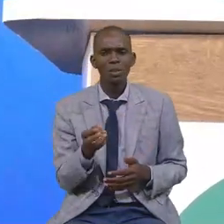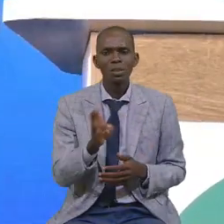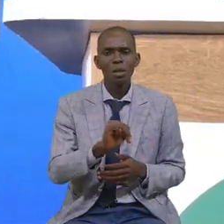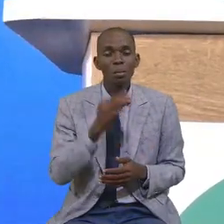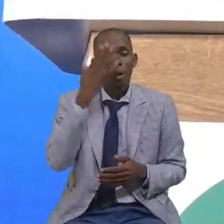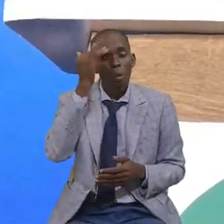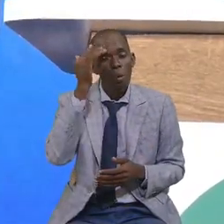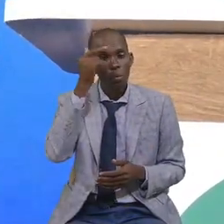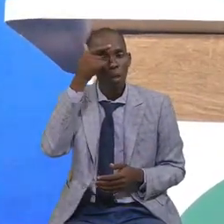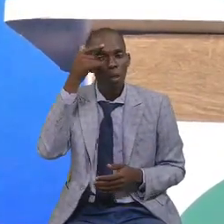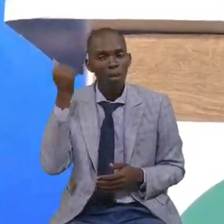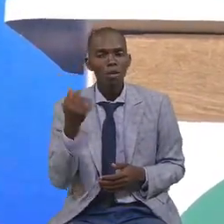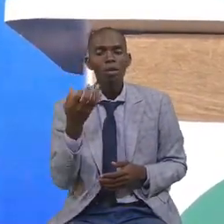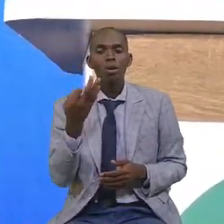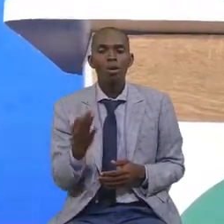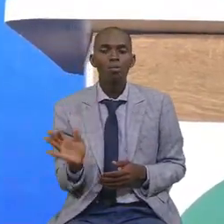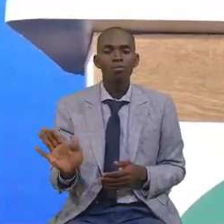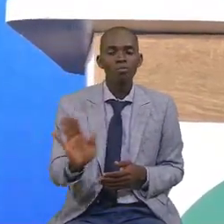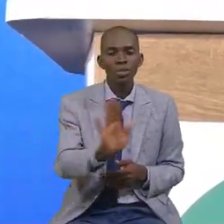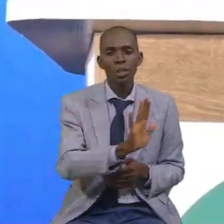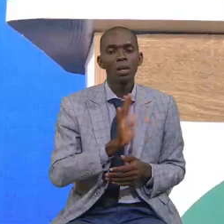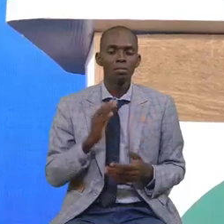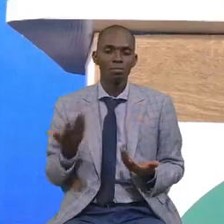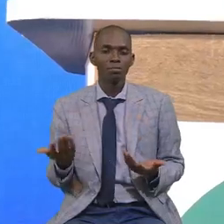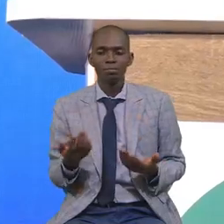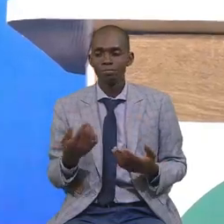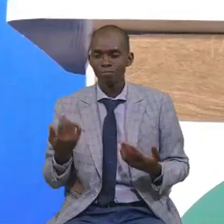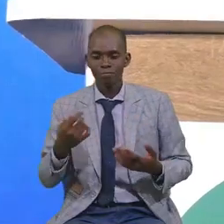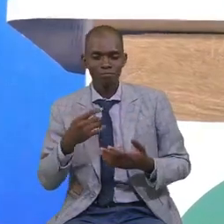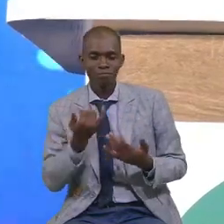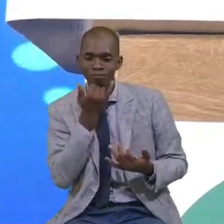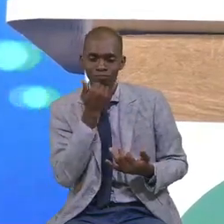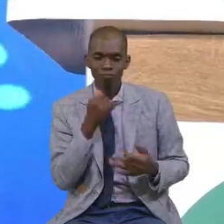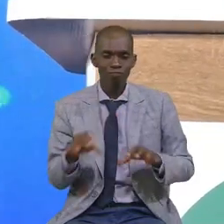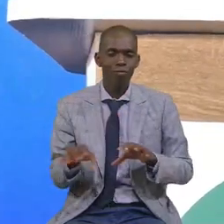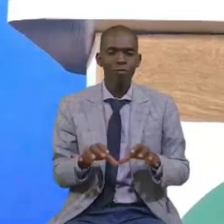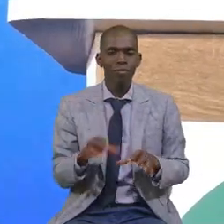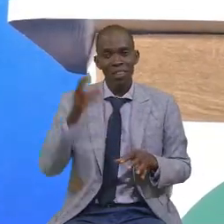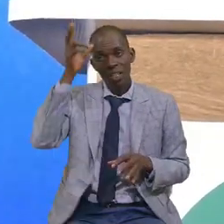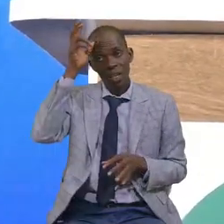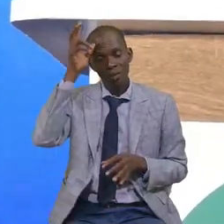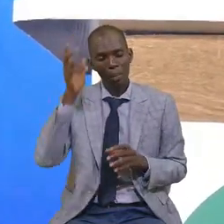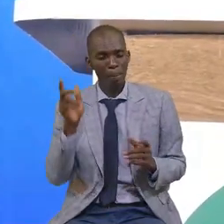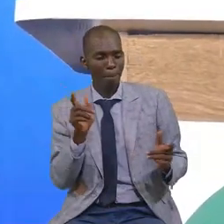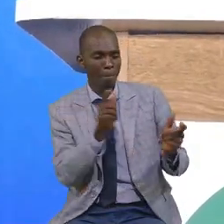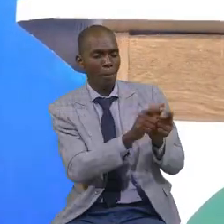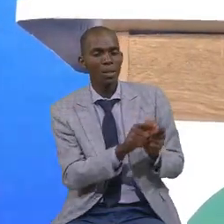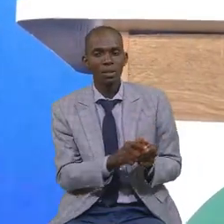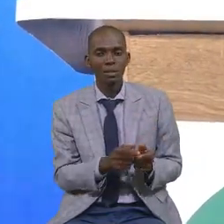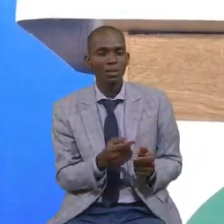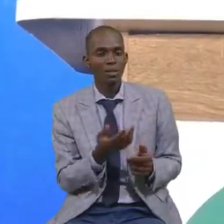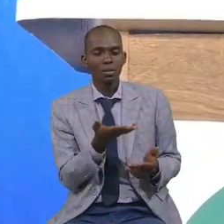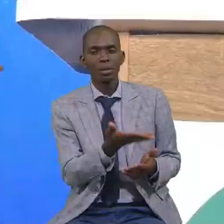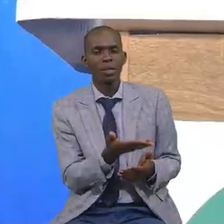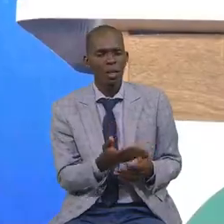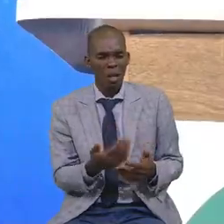Because of their compromise. The devil came and said, as God said,